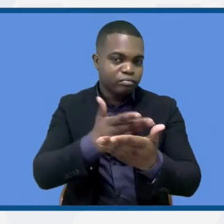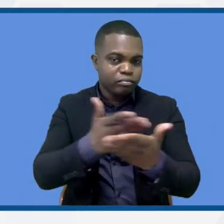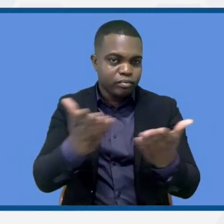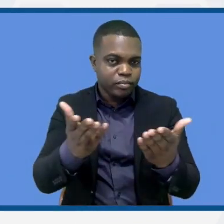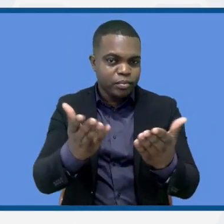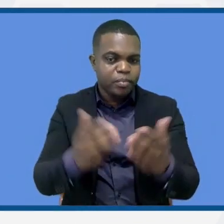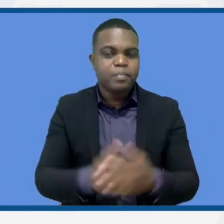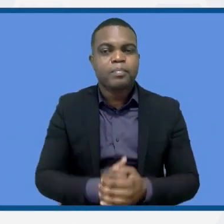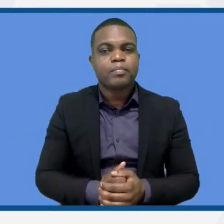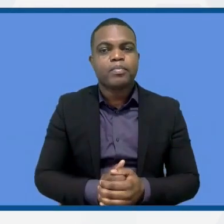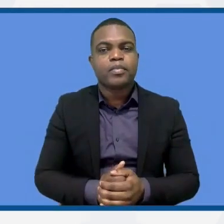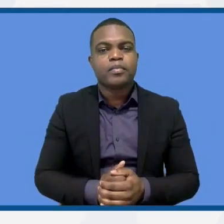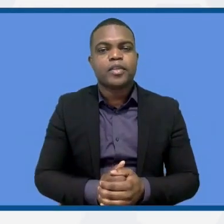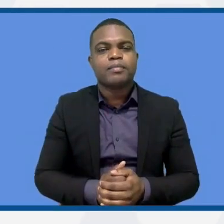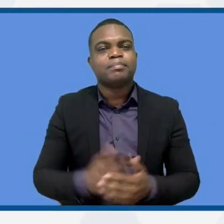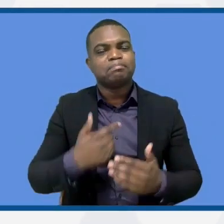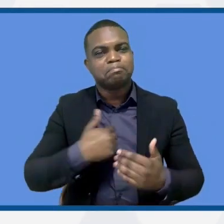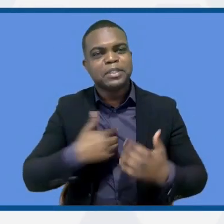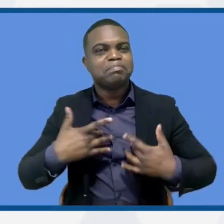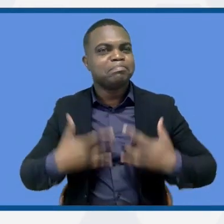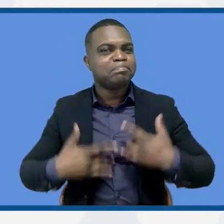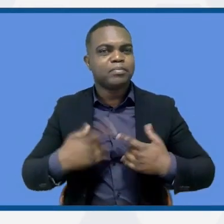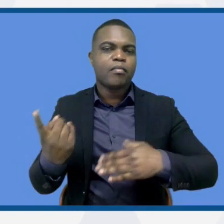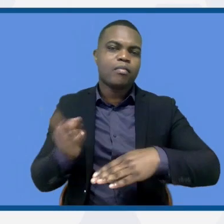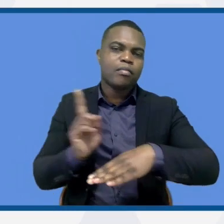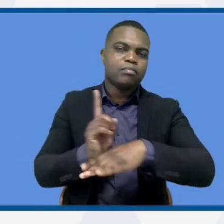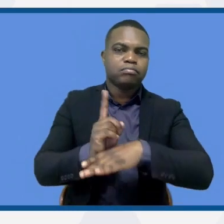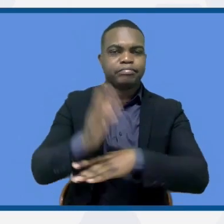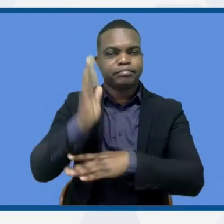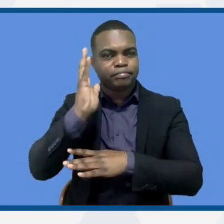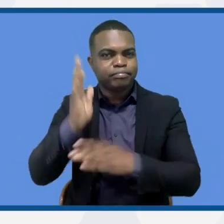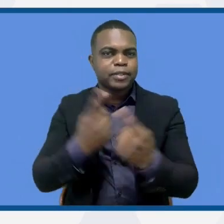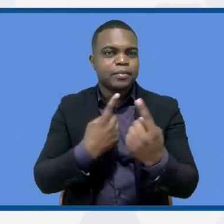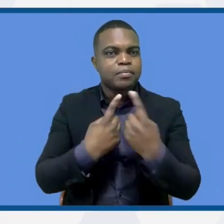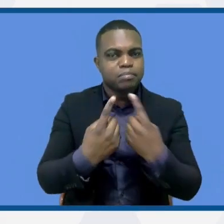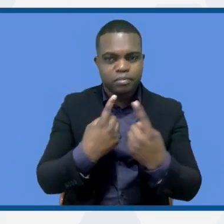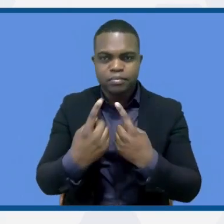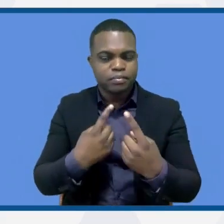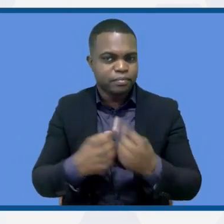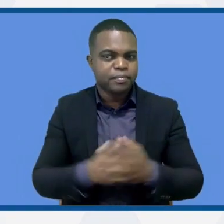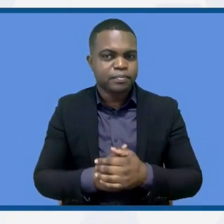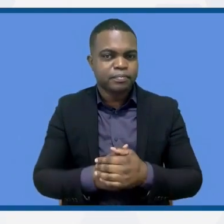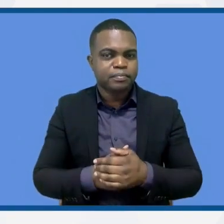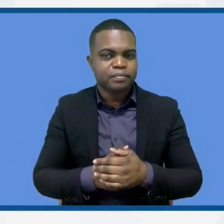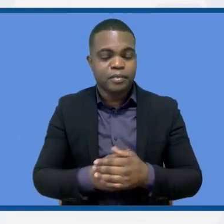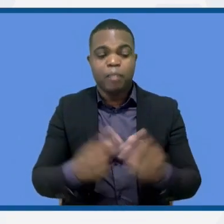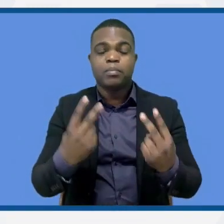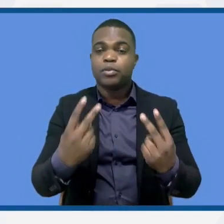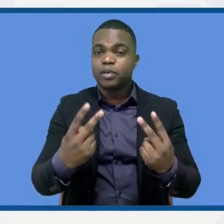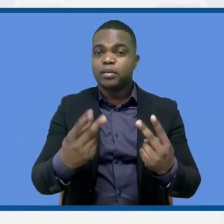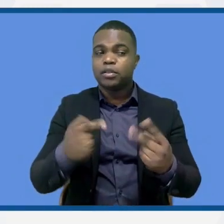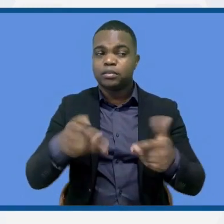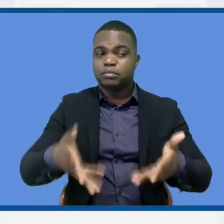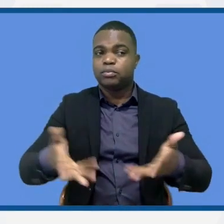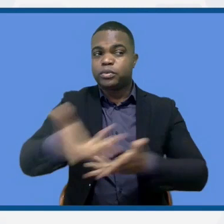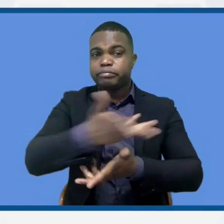Report on Disaster Risk in the Americas and in the Caribbean have identified that disaster losses are having a major impact